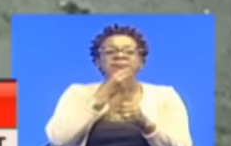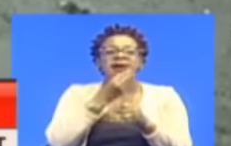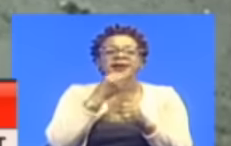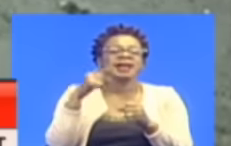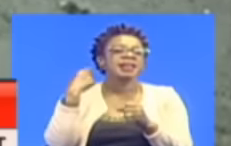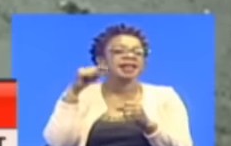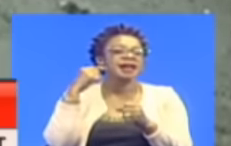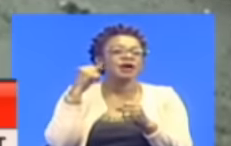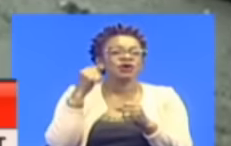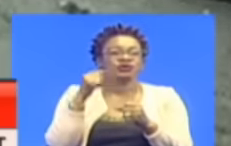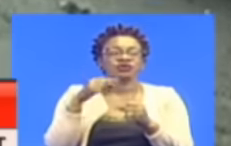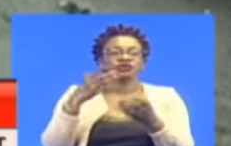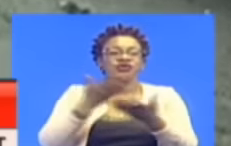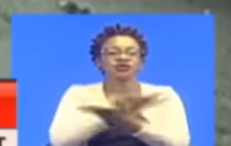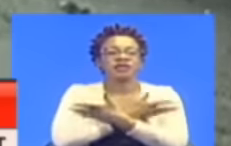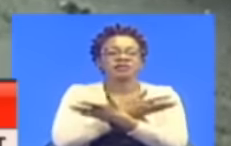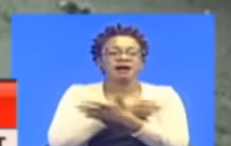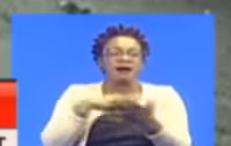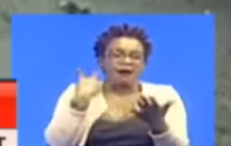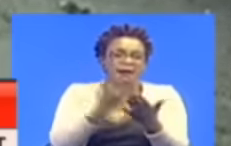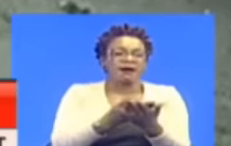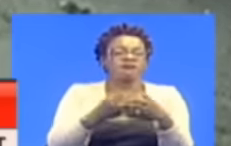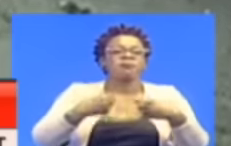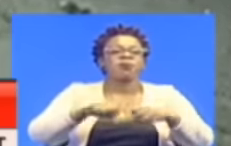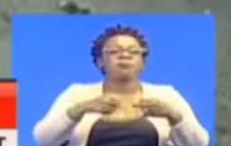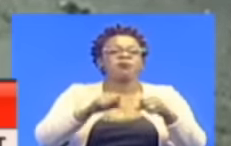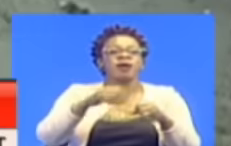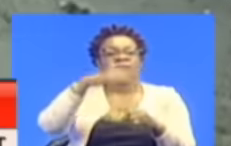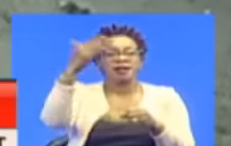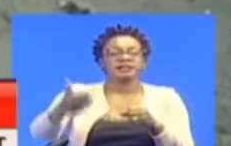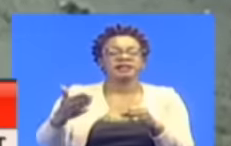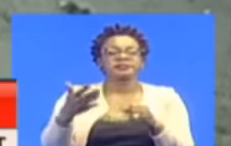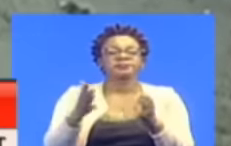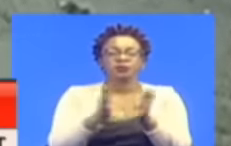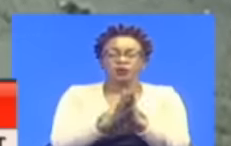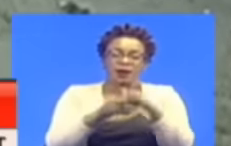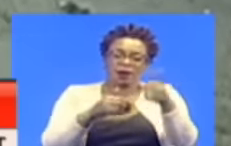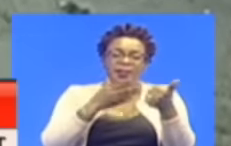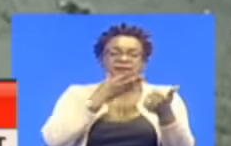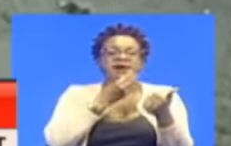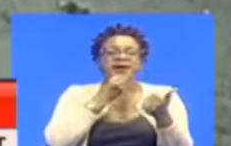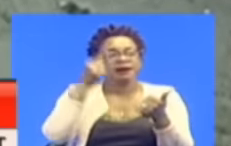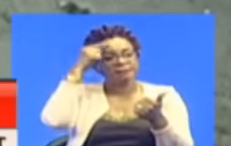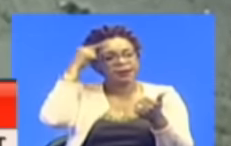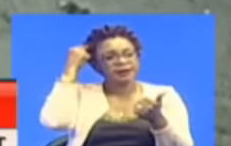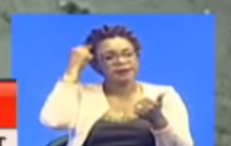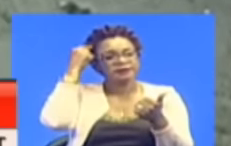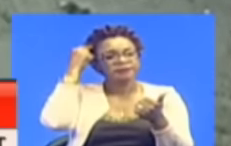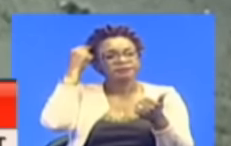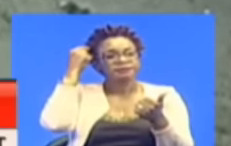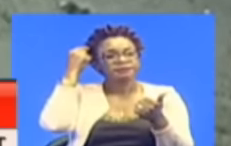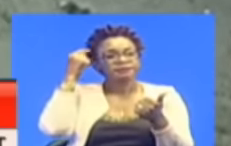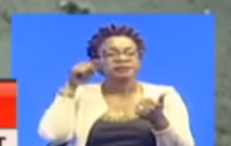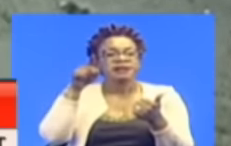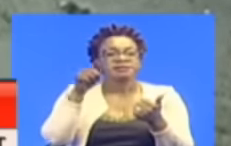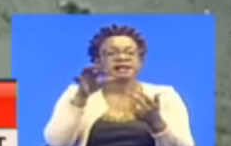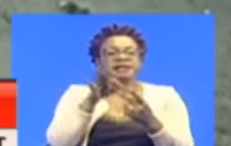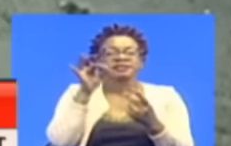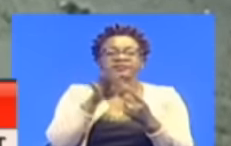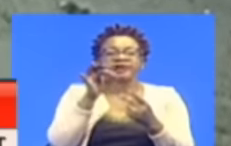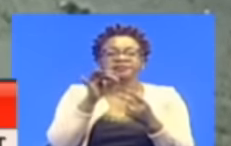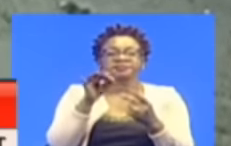hat arrives on a boda boda on the other side of the road, together with another man in black. He has since been identified as Ronald